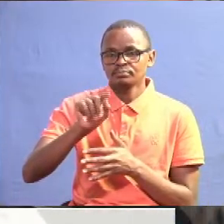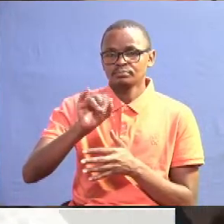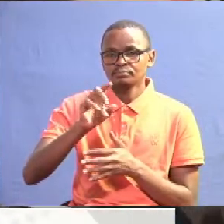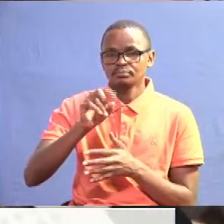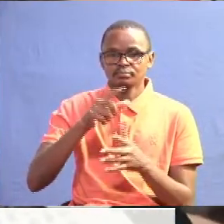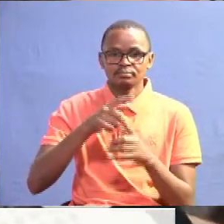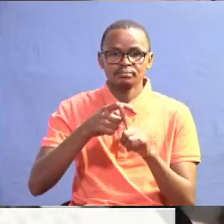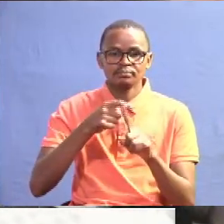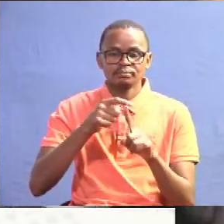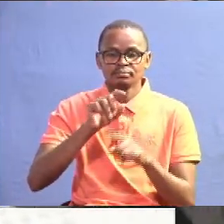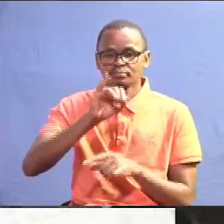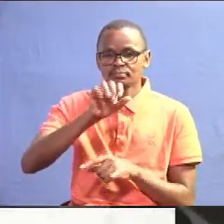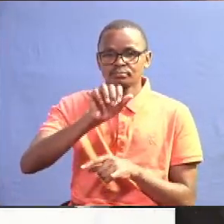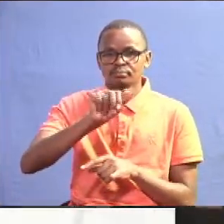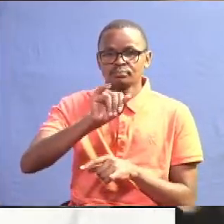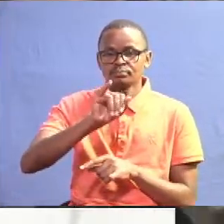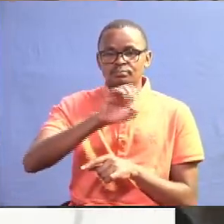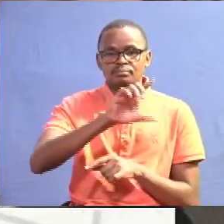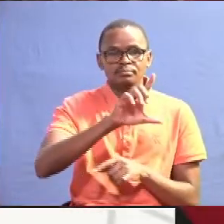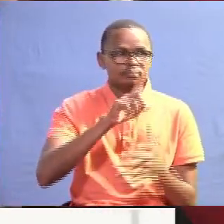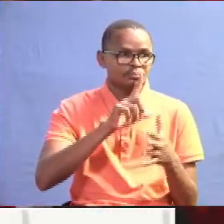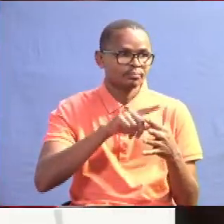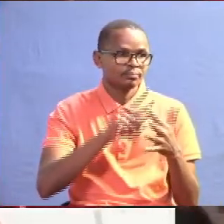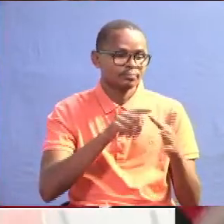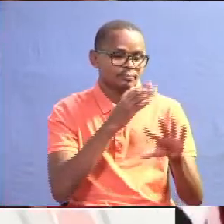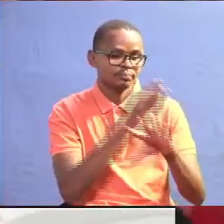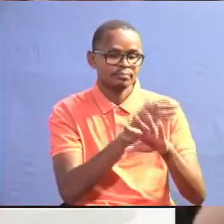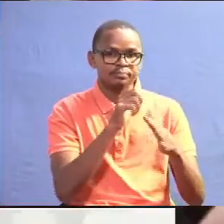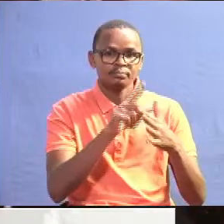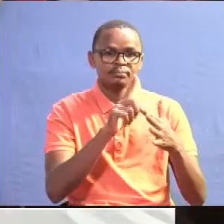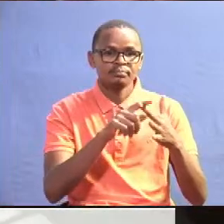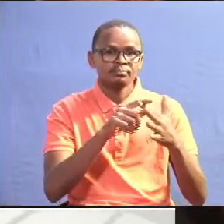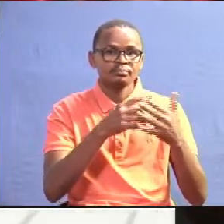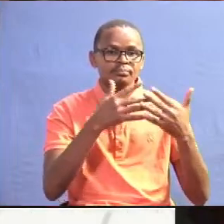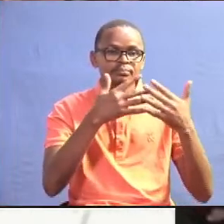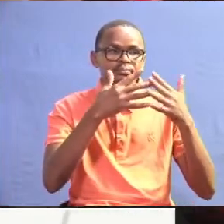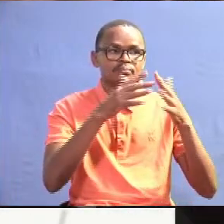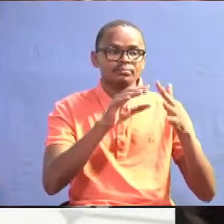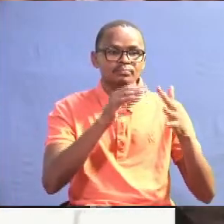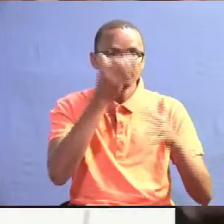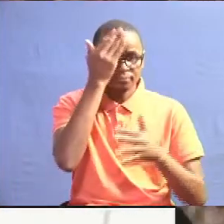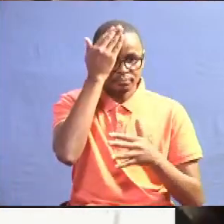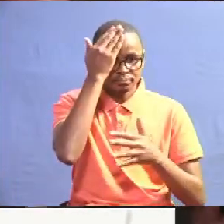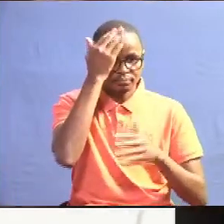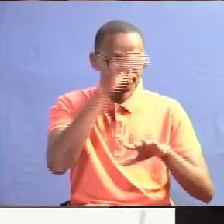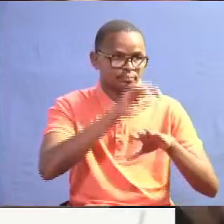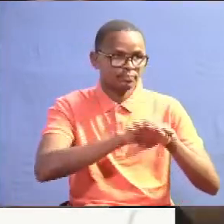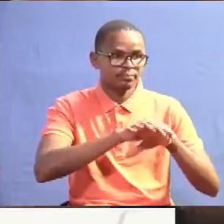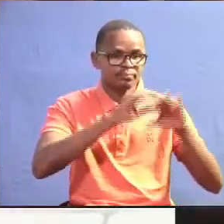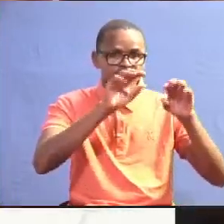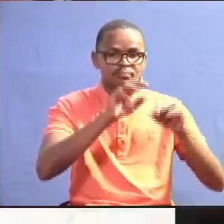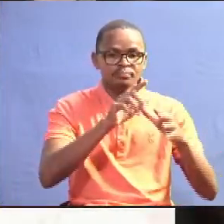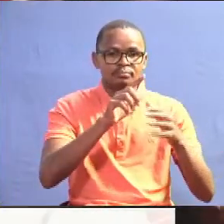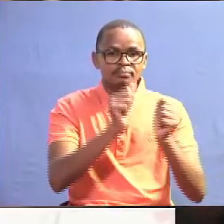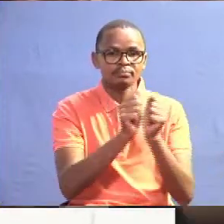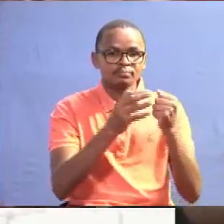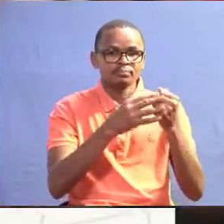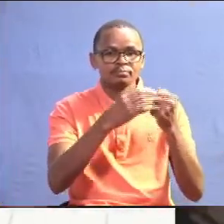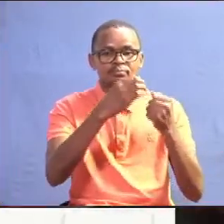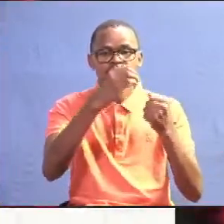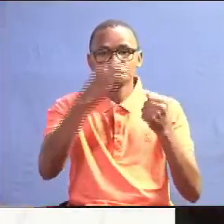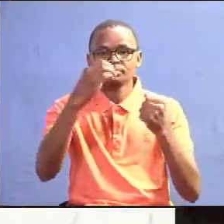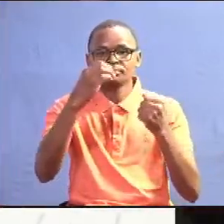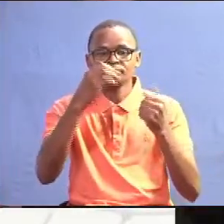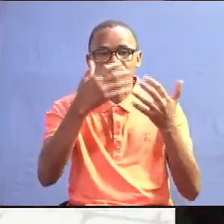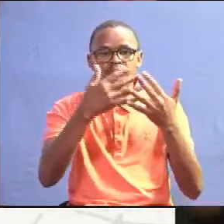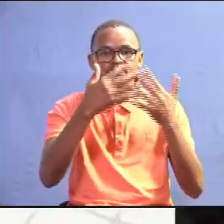Israeli jails. Under the terms of the ceasefire and hostage release deal, Israel will free about 1,900 Palestinian